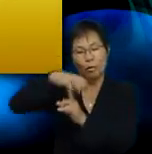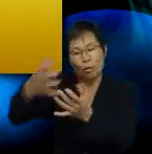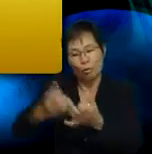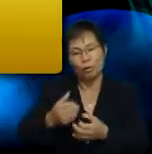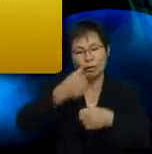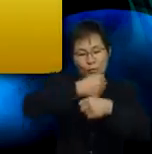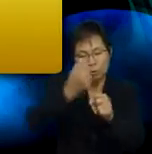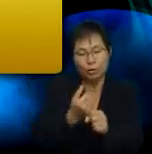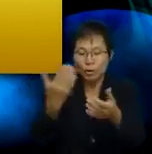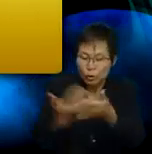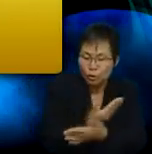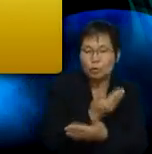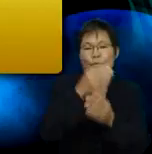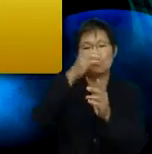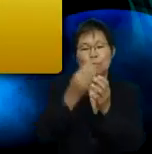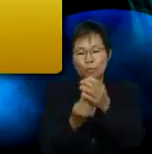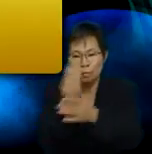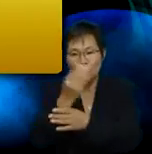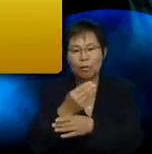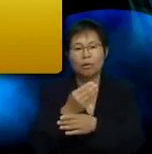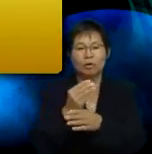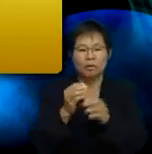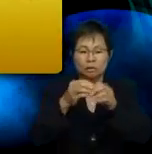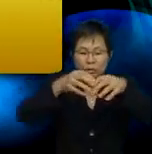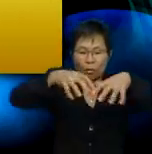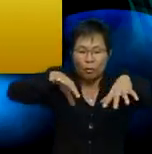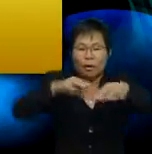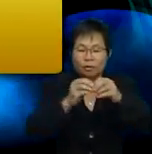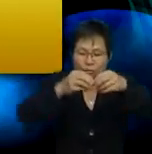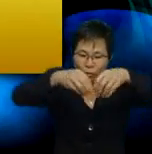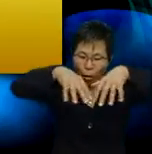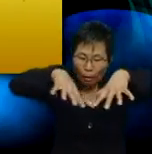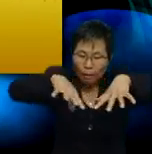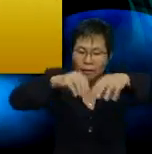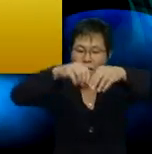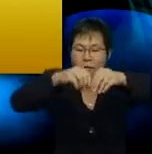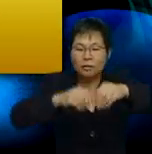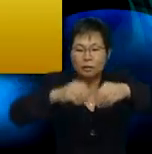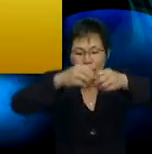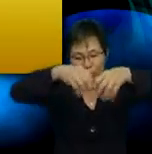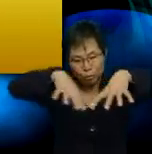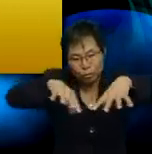wants to produce a new plant, its caps opens and releases the spores.